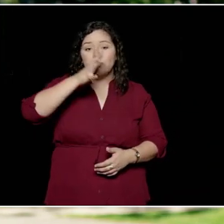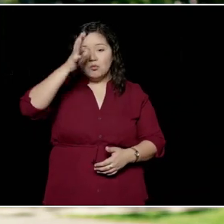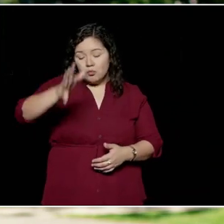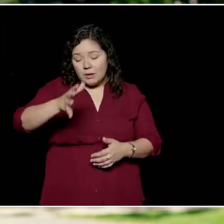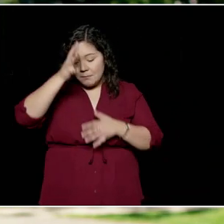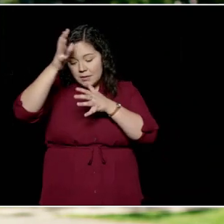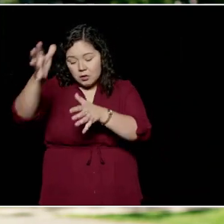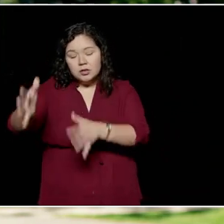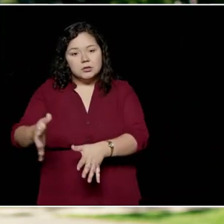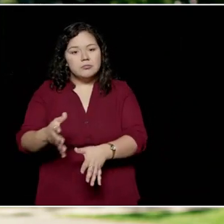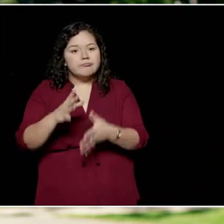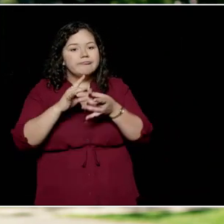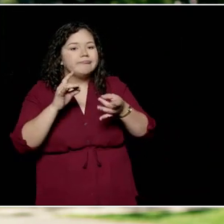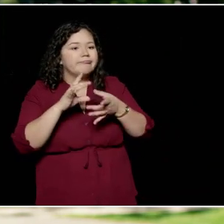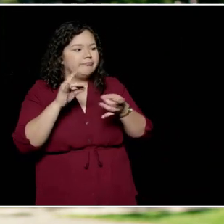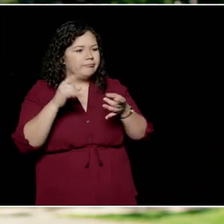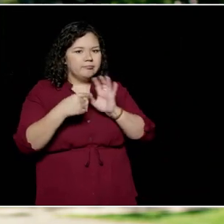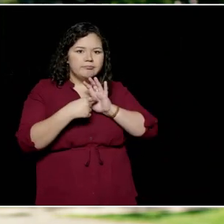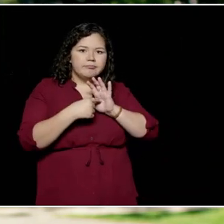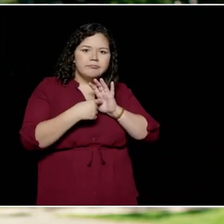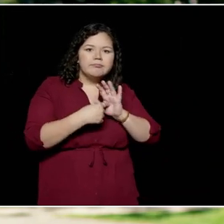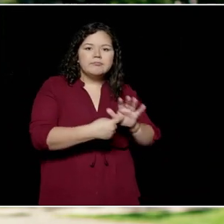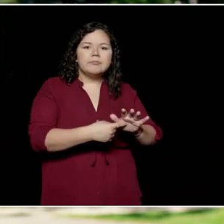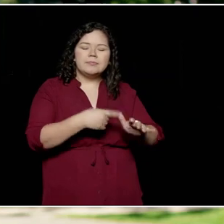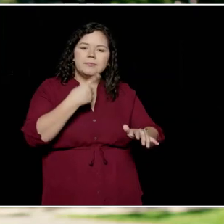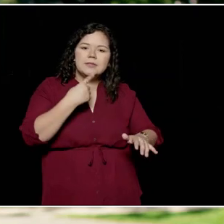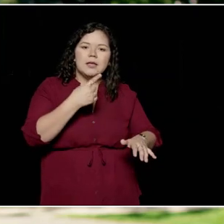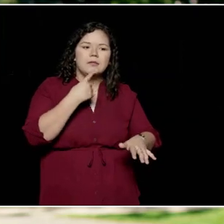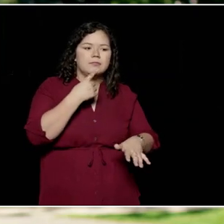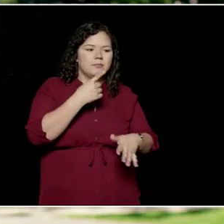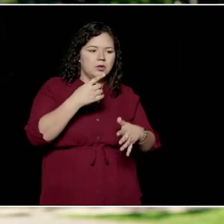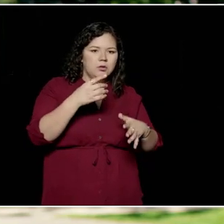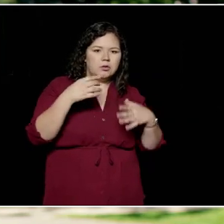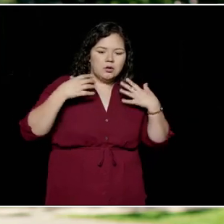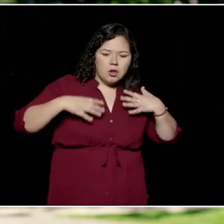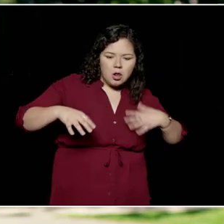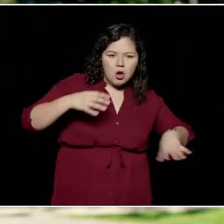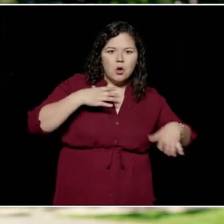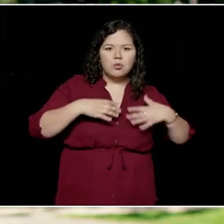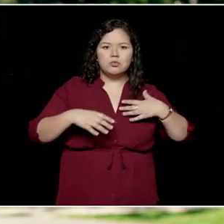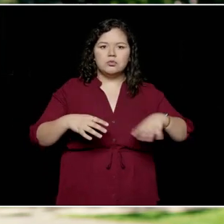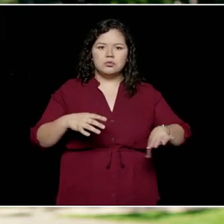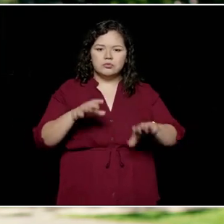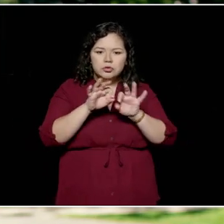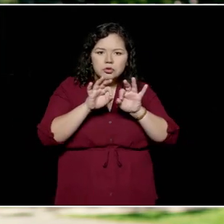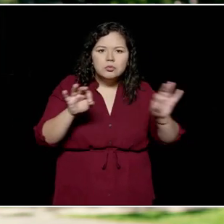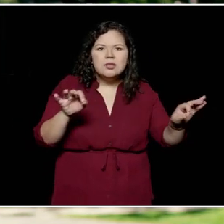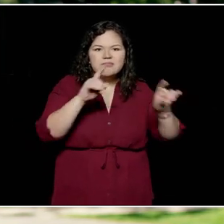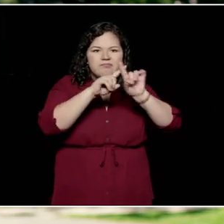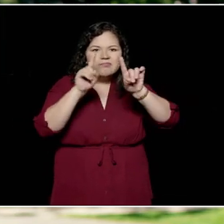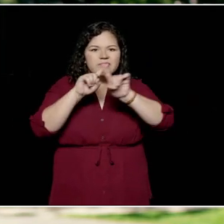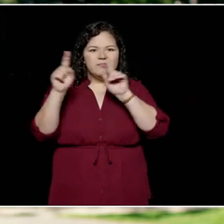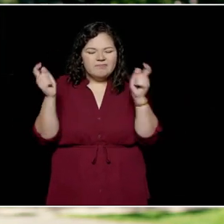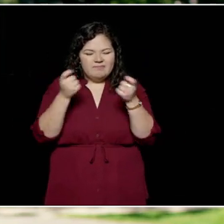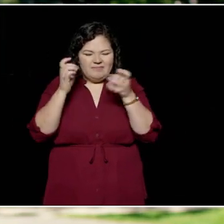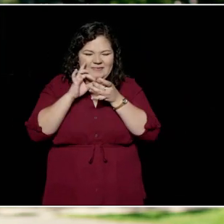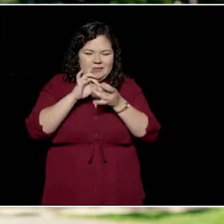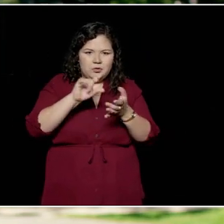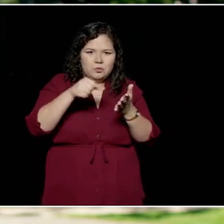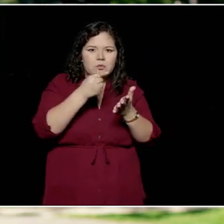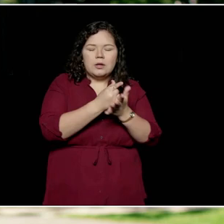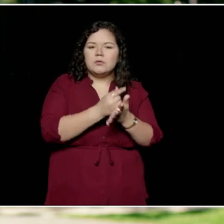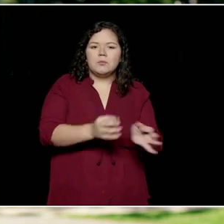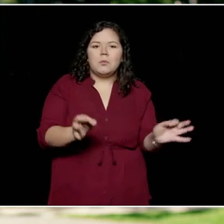whisper. Regalia, degrees, and gilded names, worthwhile symbols of our toils and